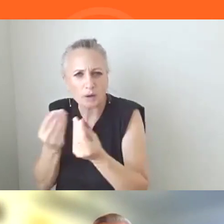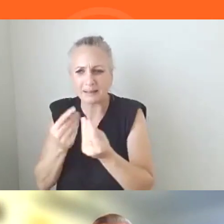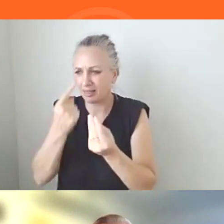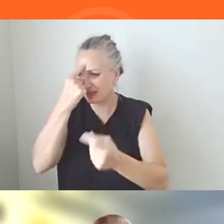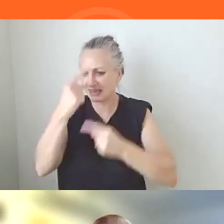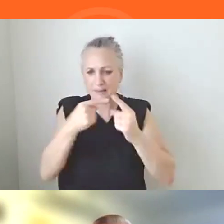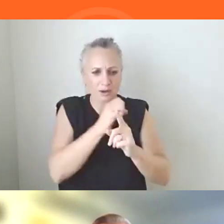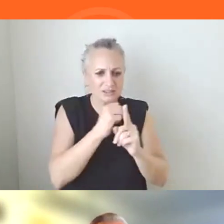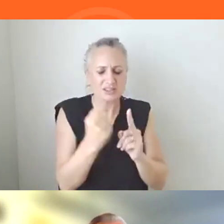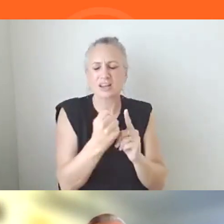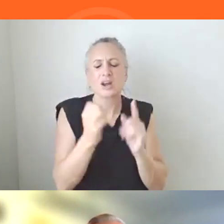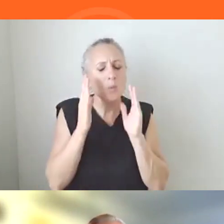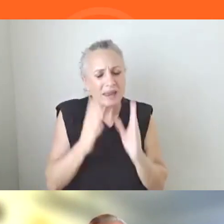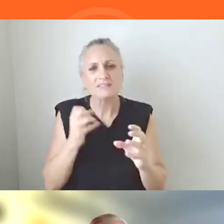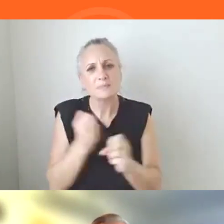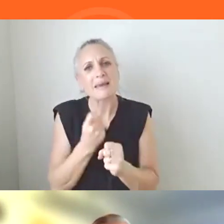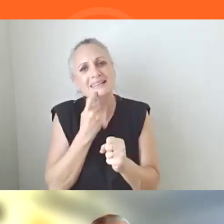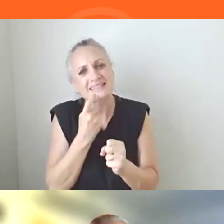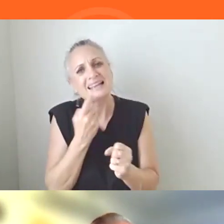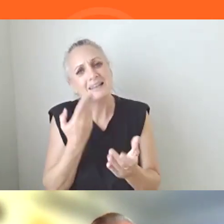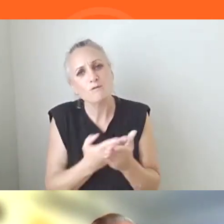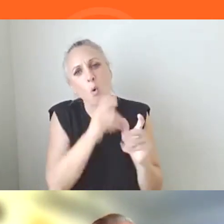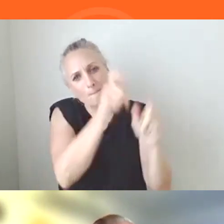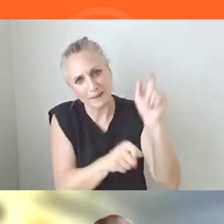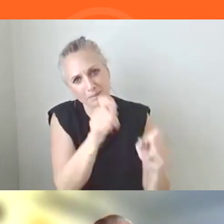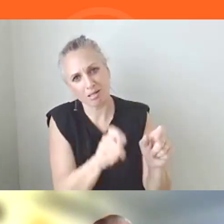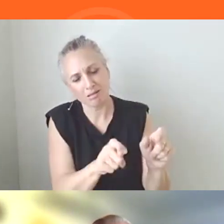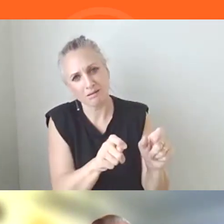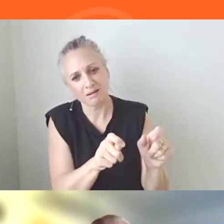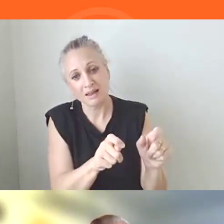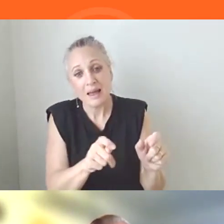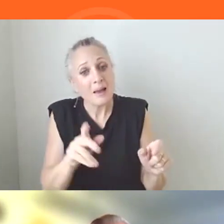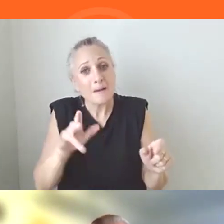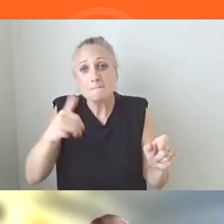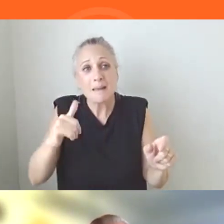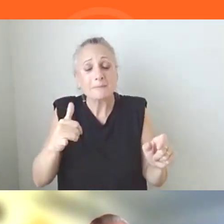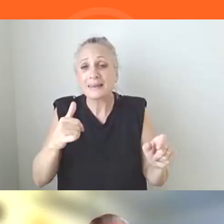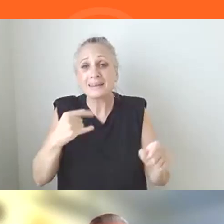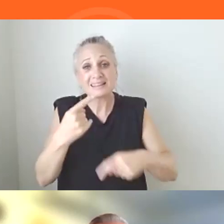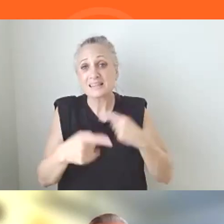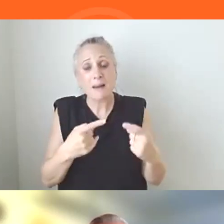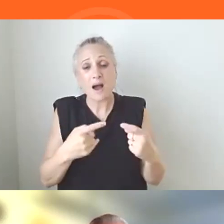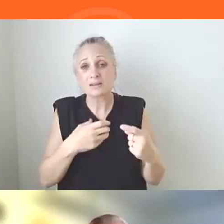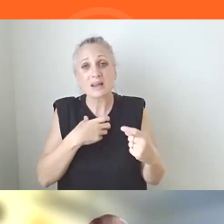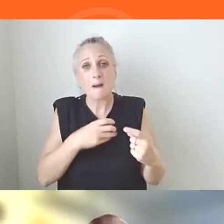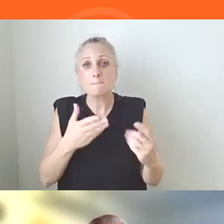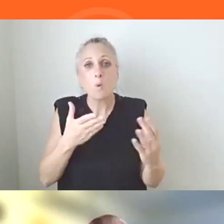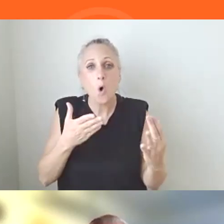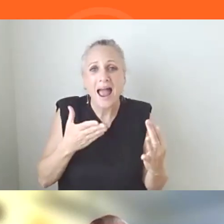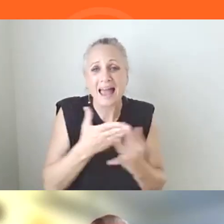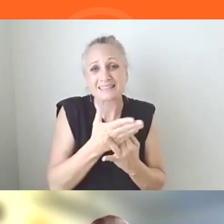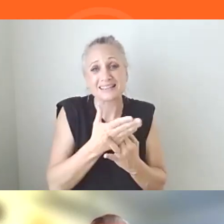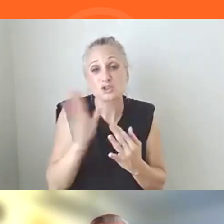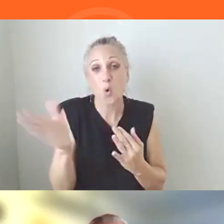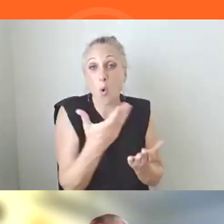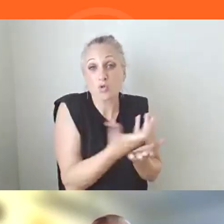this easy for people. And maybe that is, sometimes it is about giving more access to all of those resources that are sometimes out